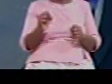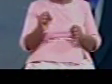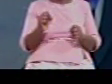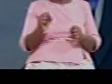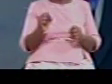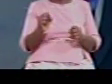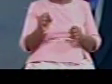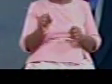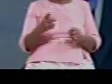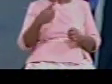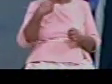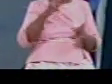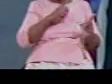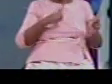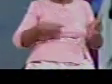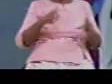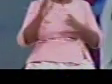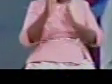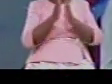Tell him.